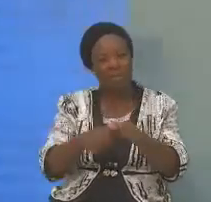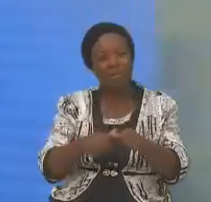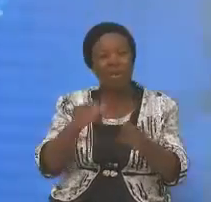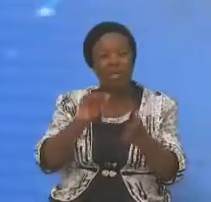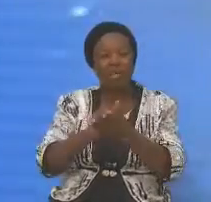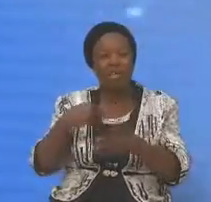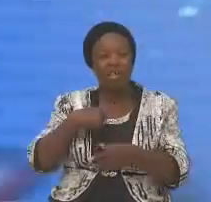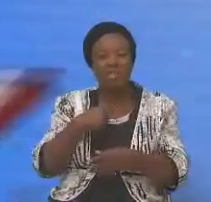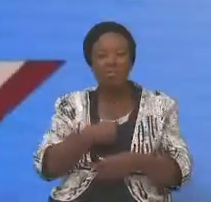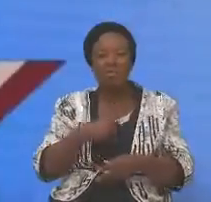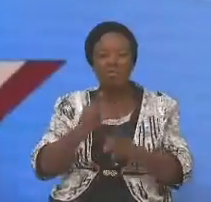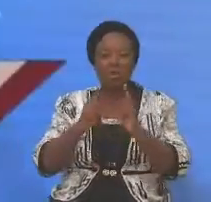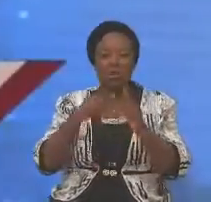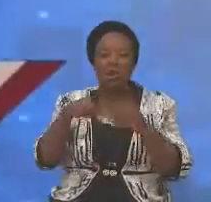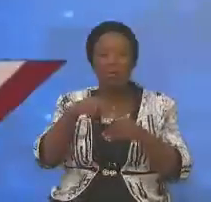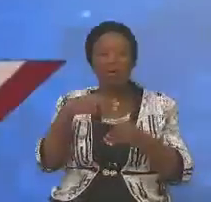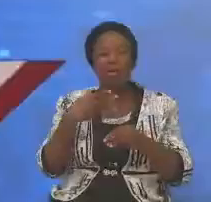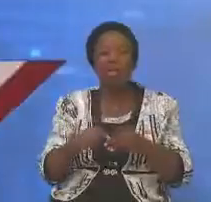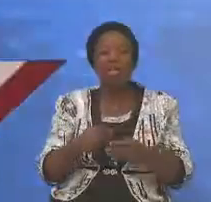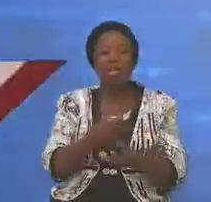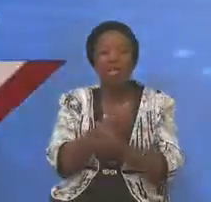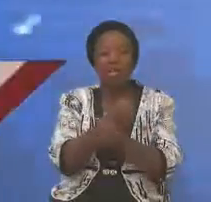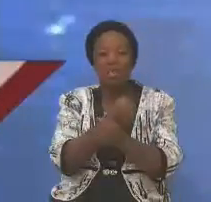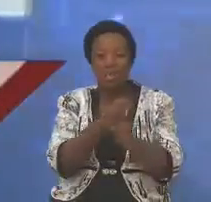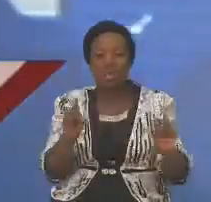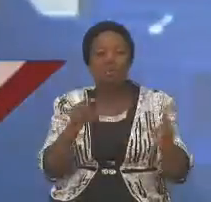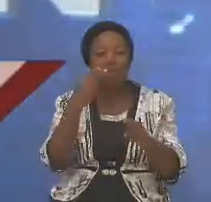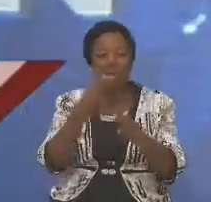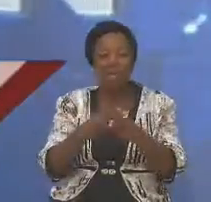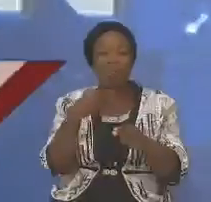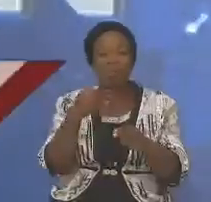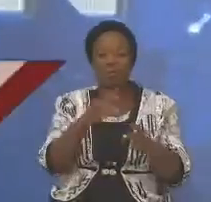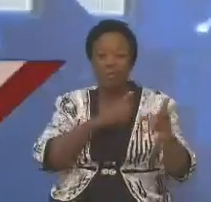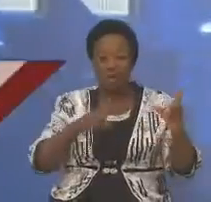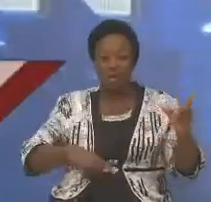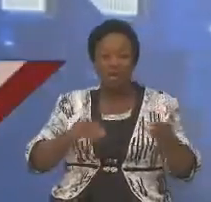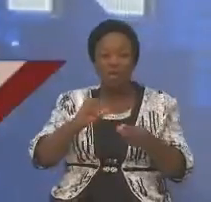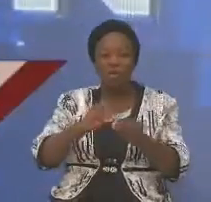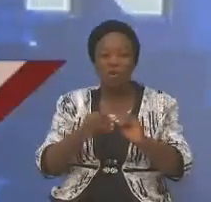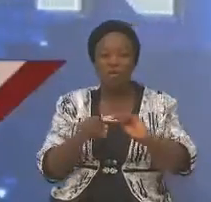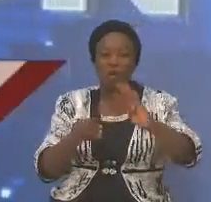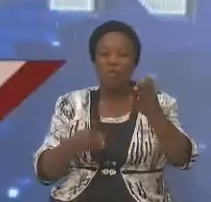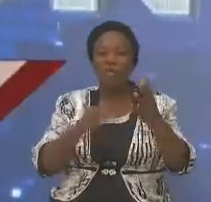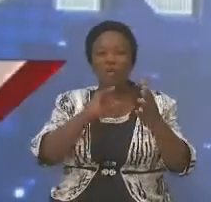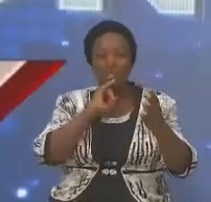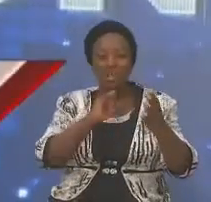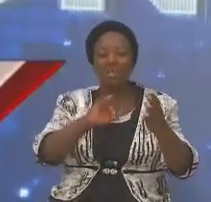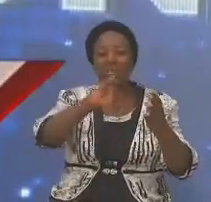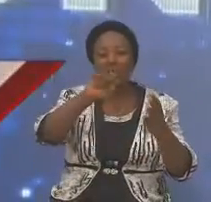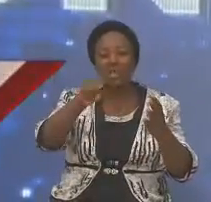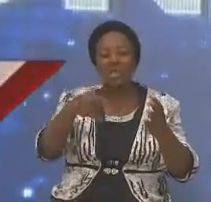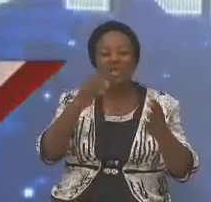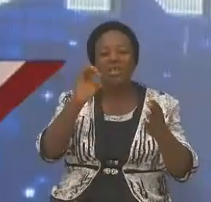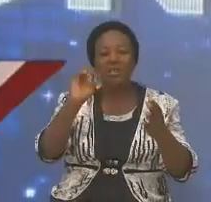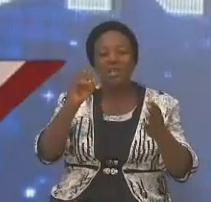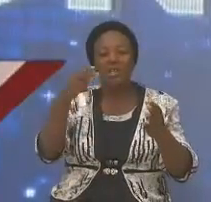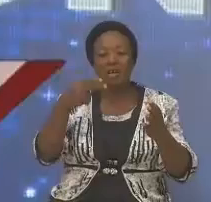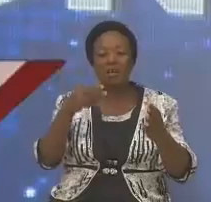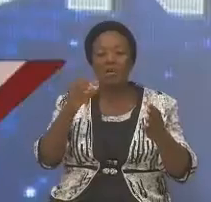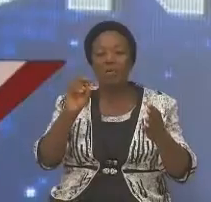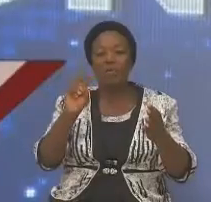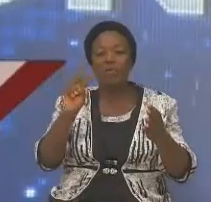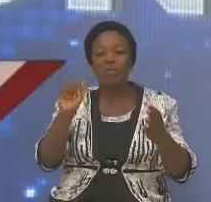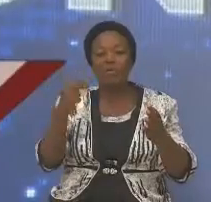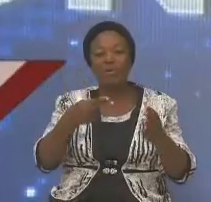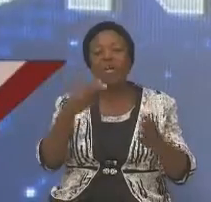four, remember, we're talking about the redemptive names of the Lord. And number four is